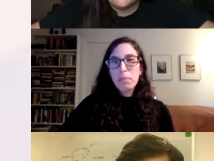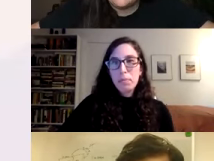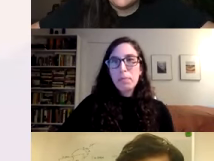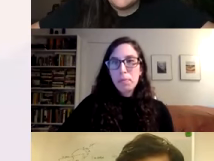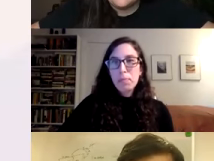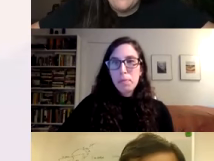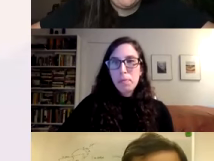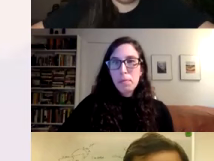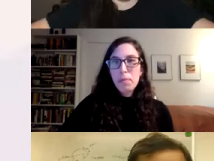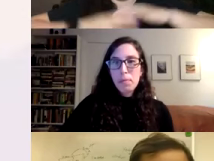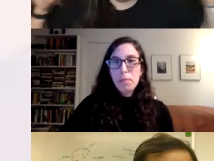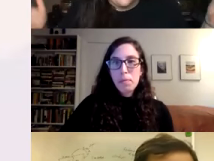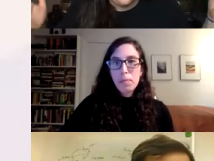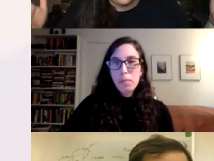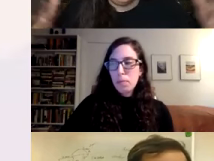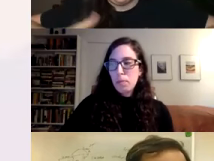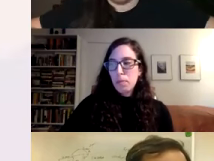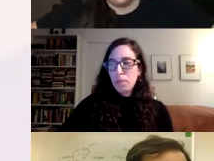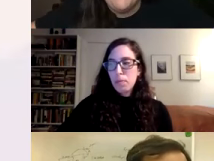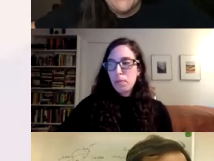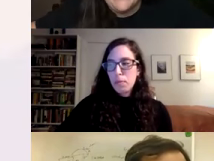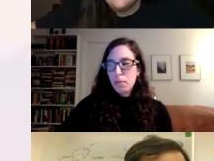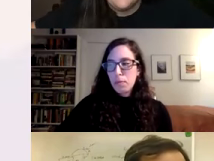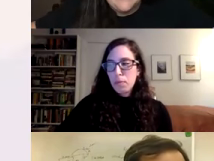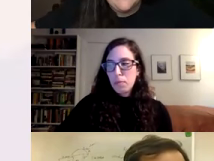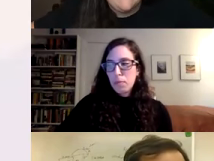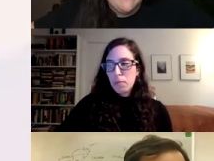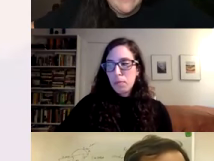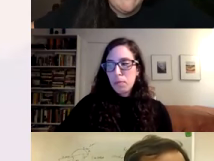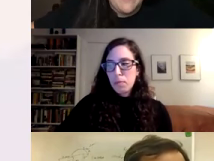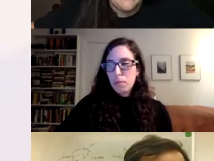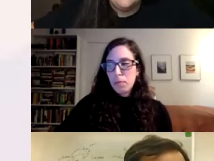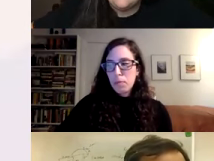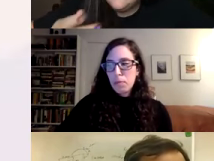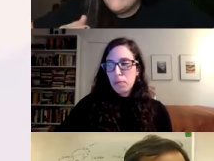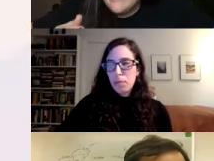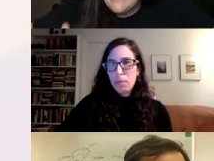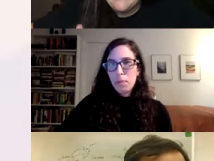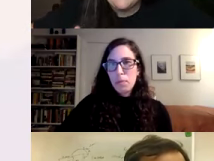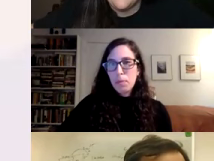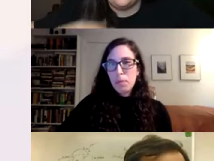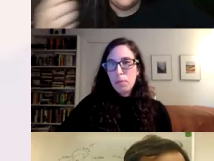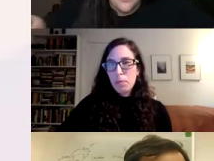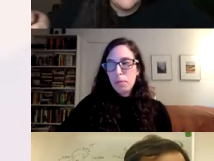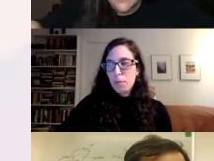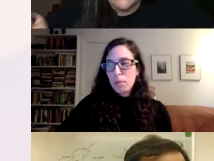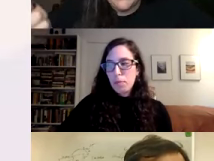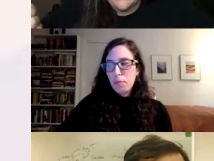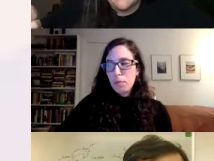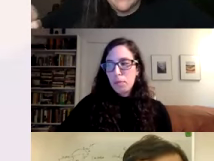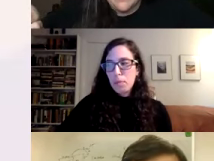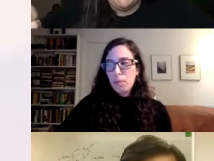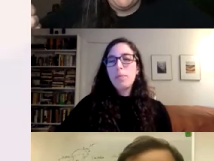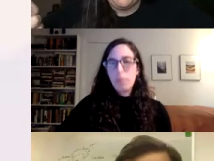from an activist who is helping with a lot of things around opioid addiction in Philadelphia, including getting naloxone,